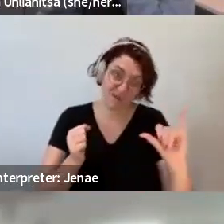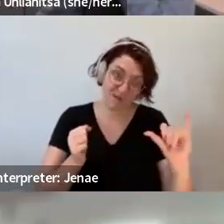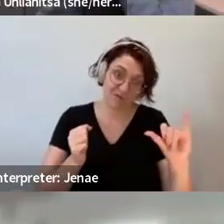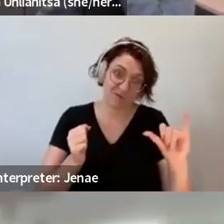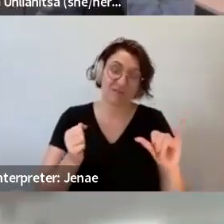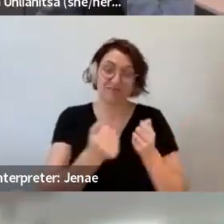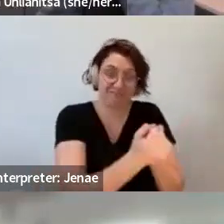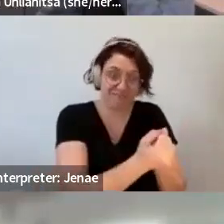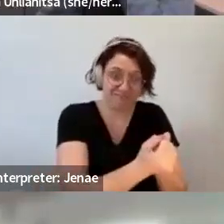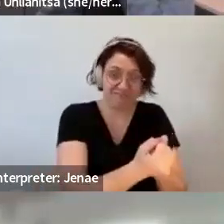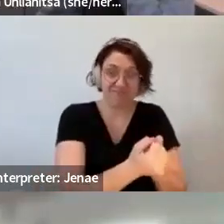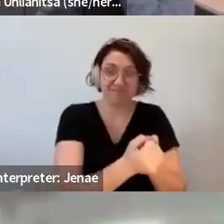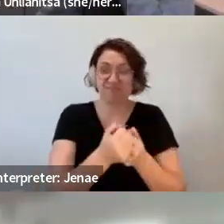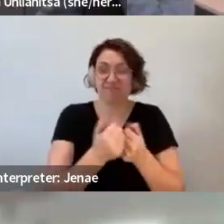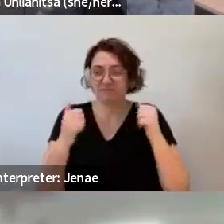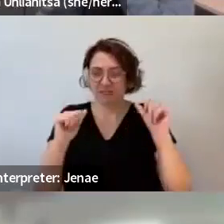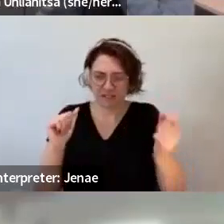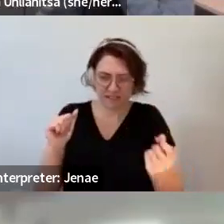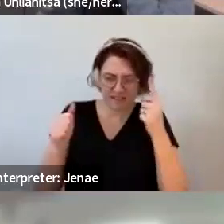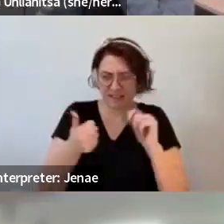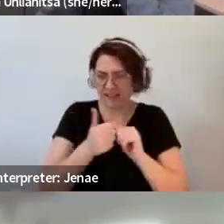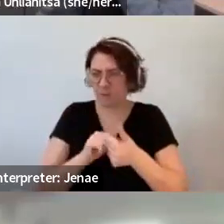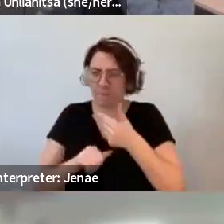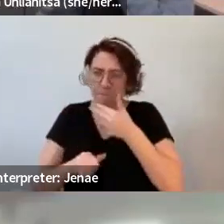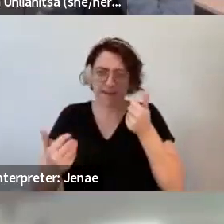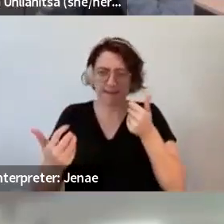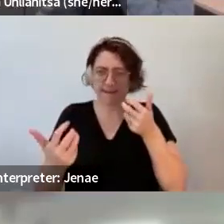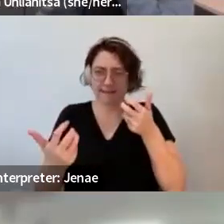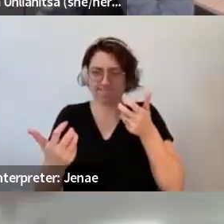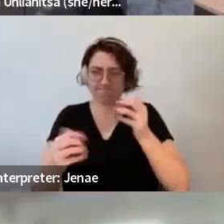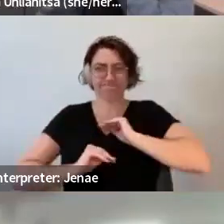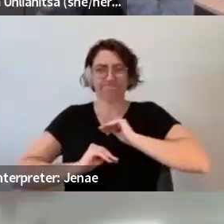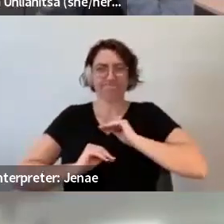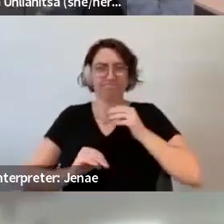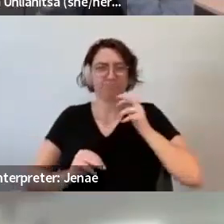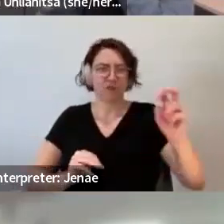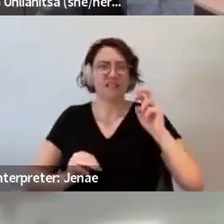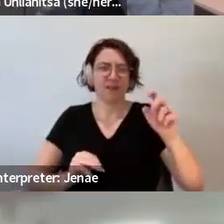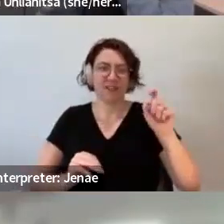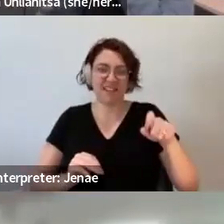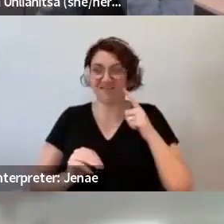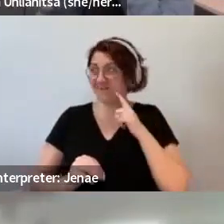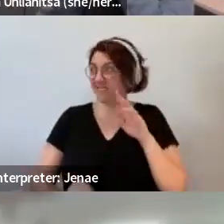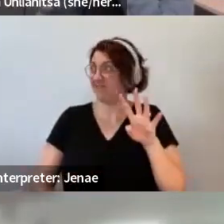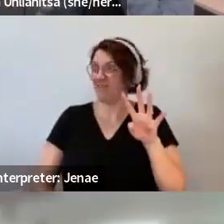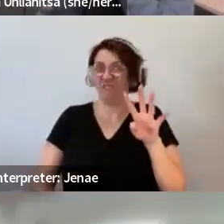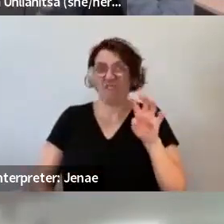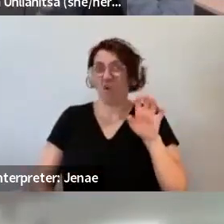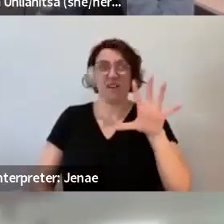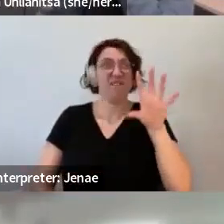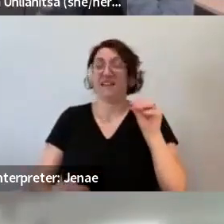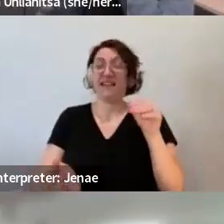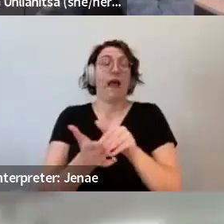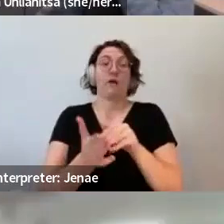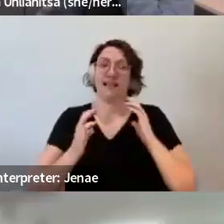to understand how to best meet the transportation needs of the 450,000 clients that we're